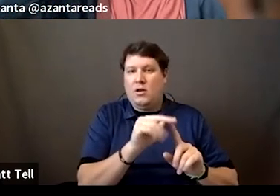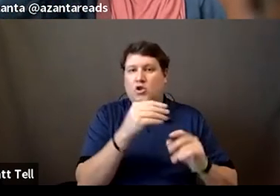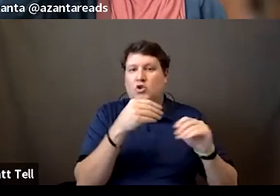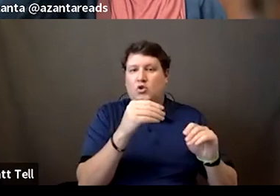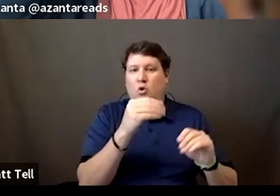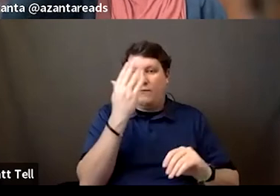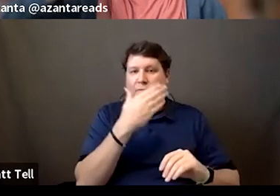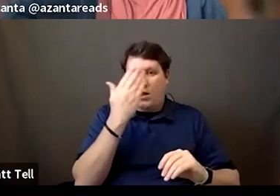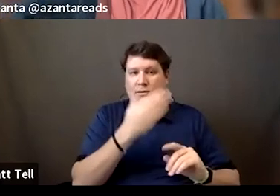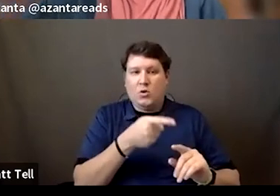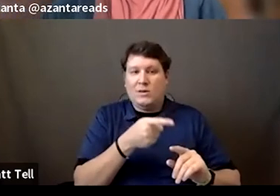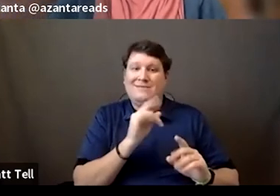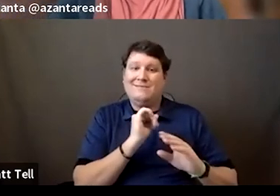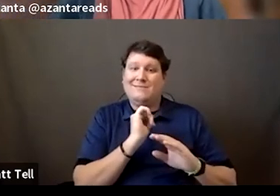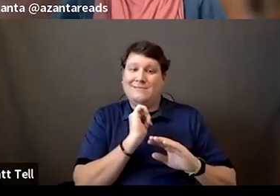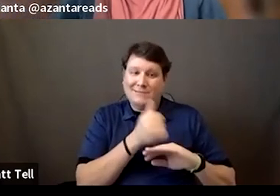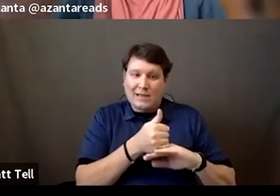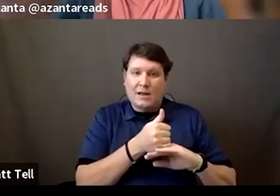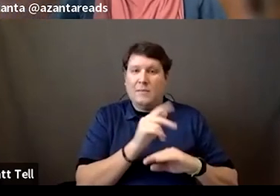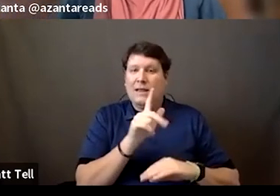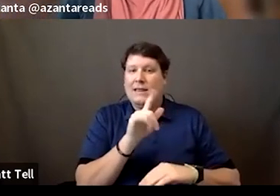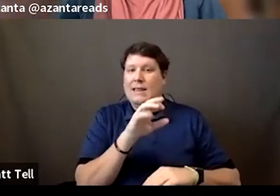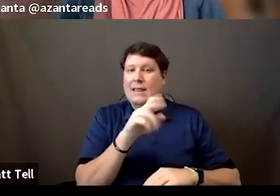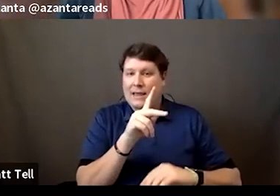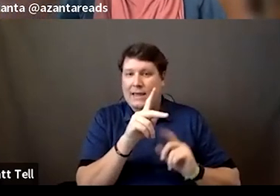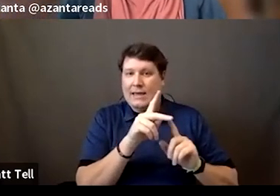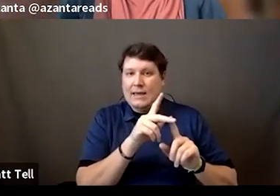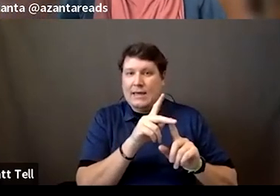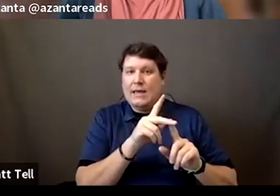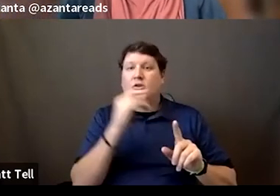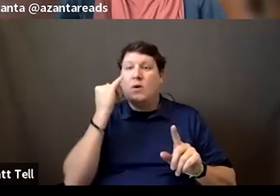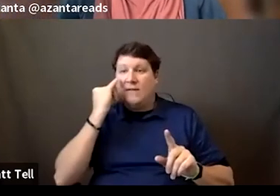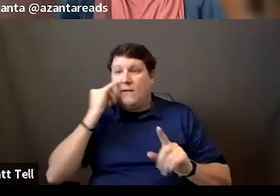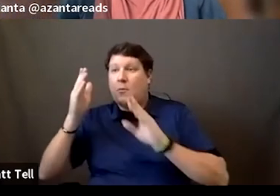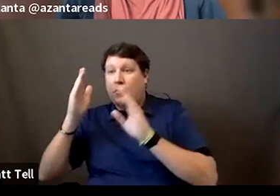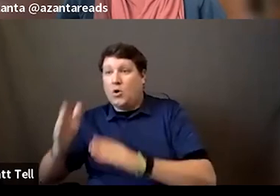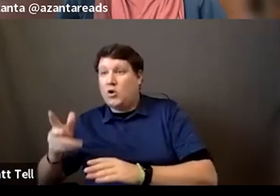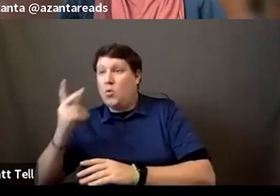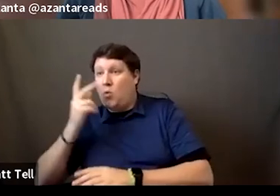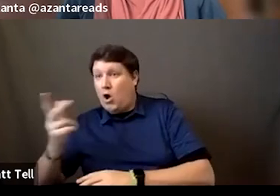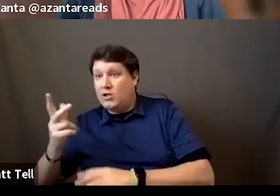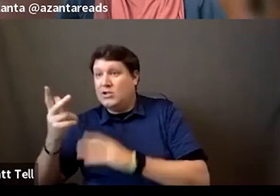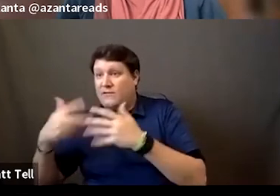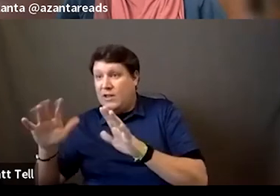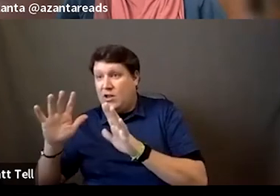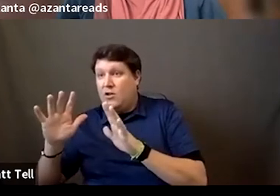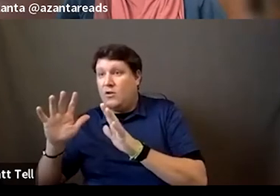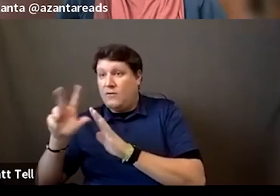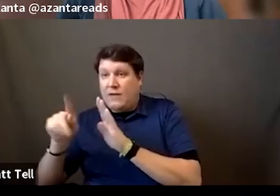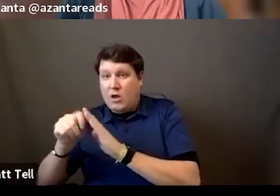links. And if someone purchases using that link, they can earn a small commission. So that's one of the ways that I'm aware of.